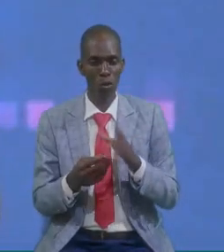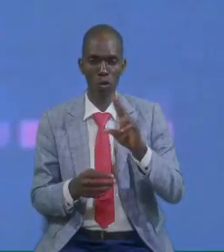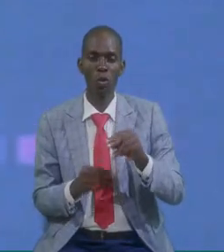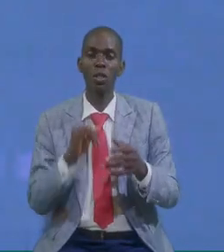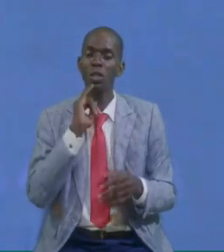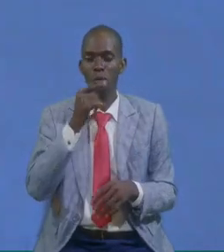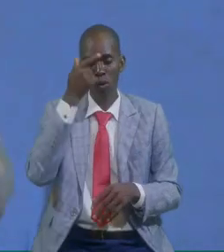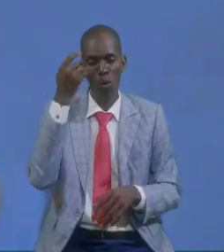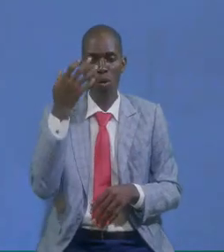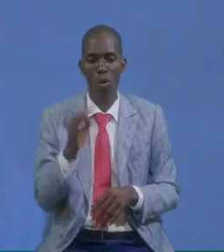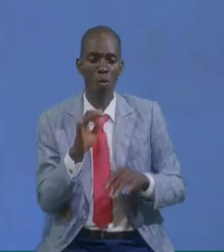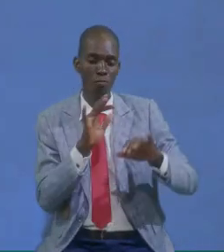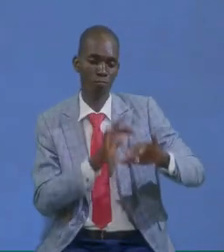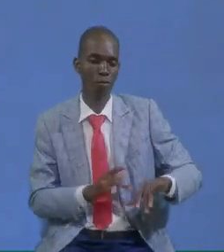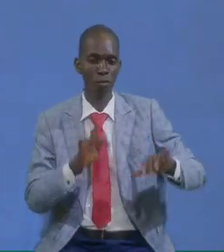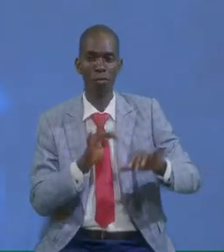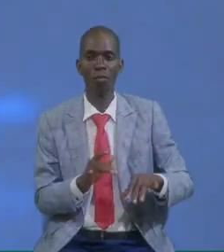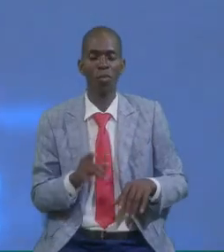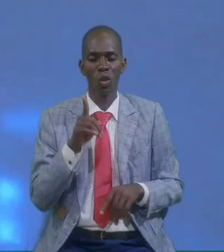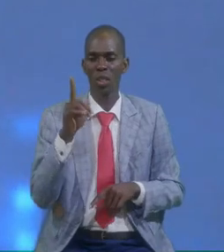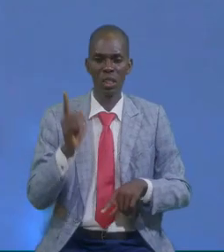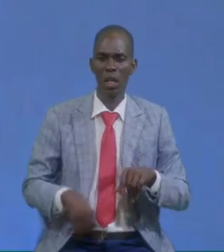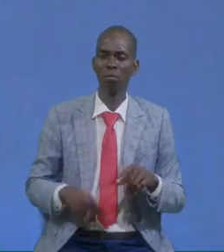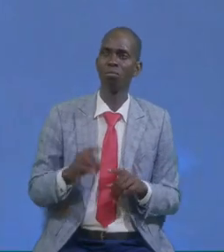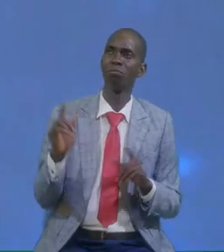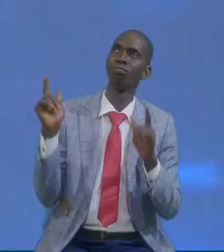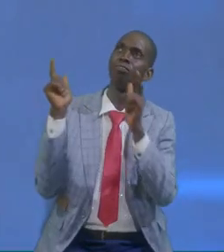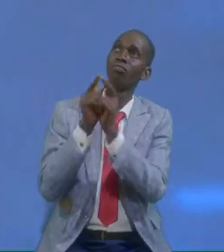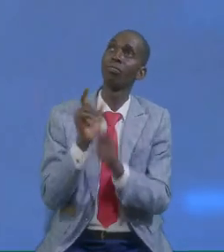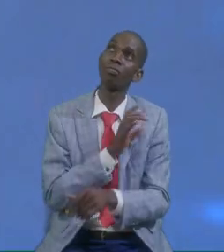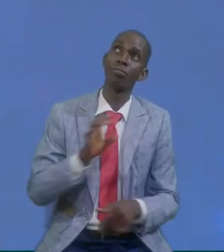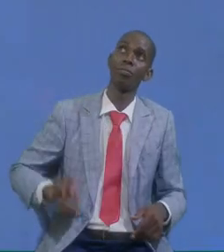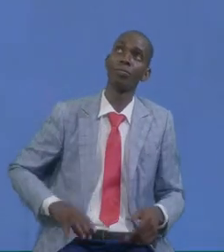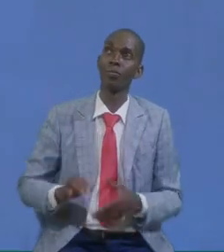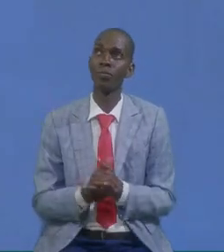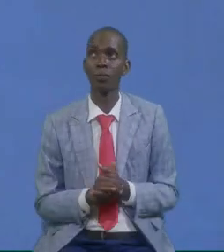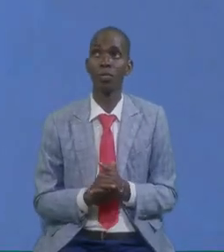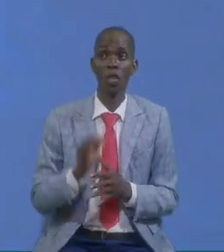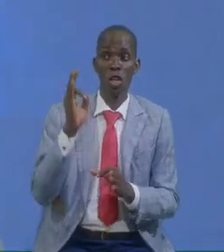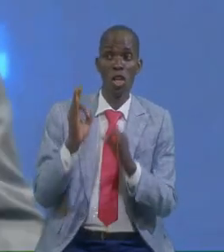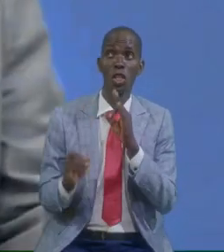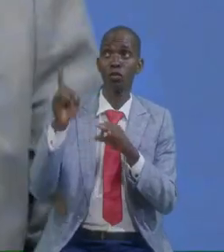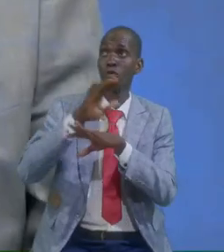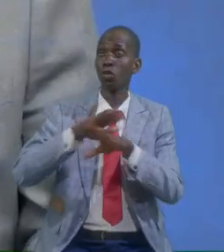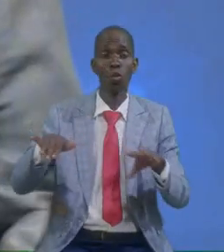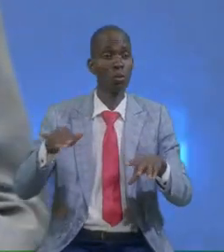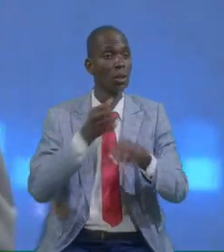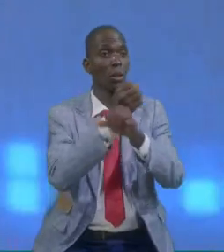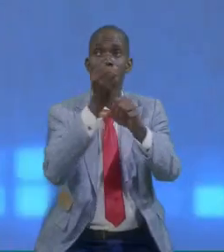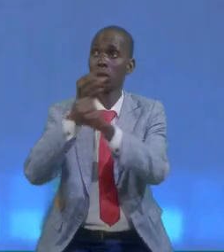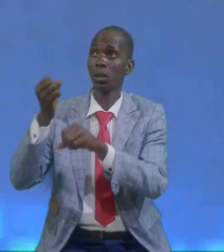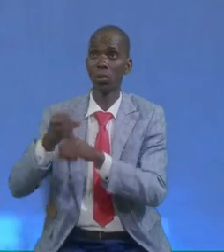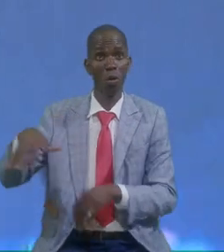No merit. You can't come and say, Christ, if you don't save anybody, you have to save